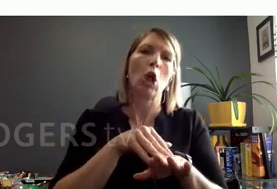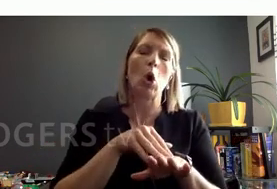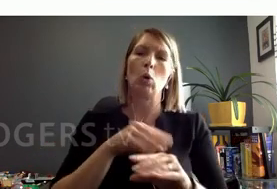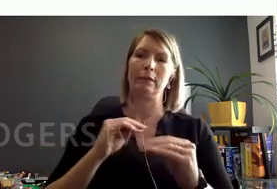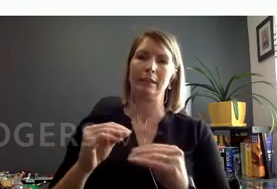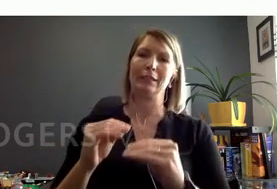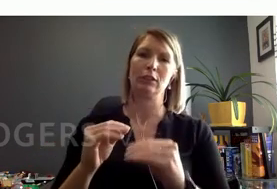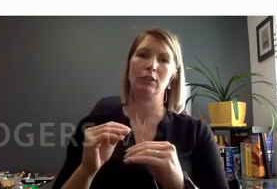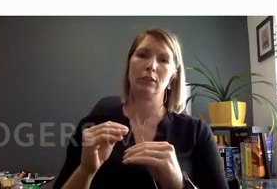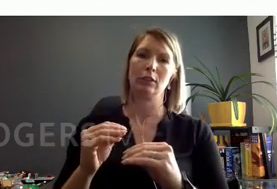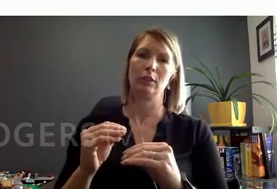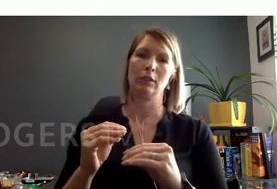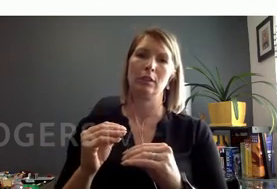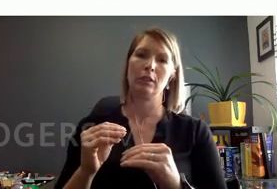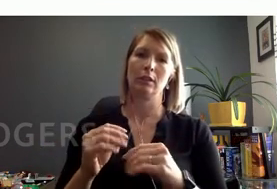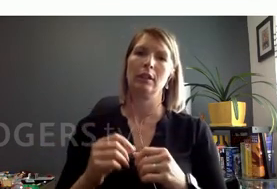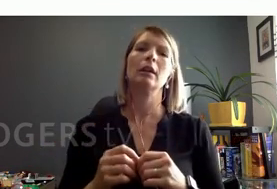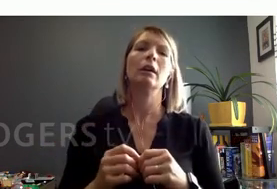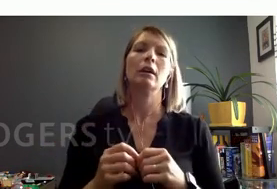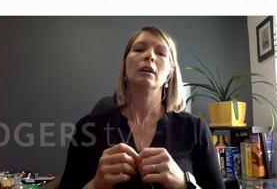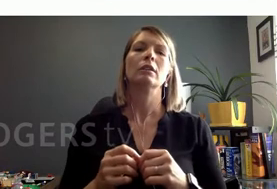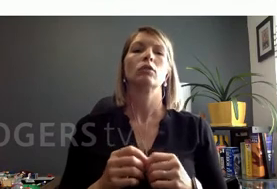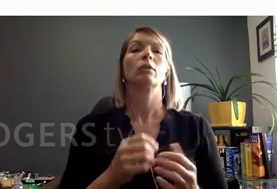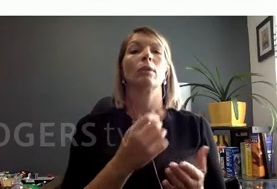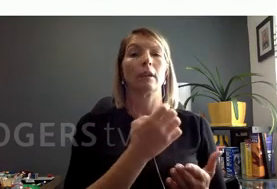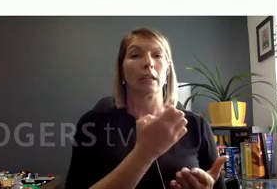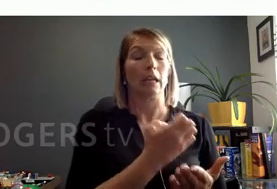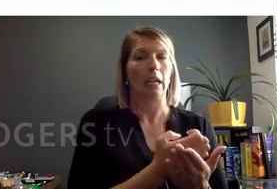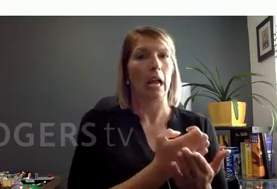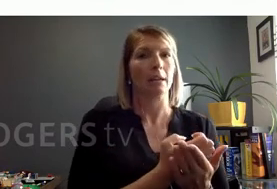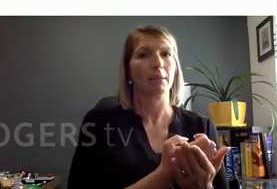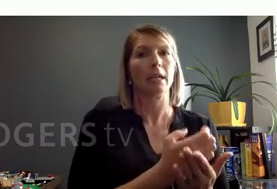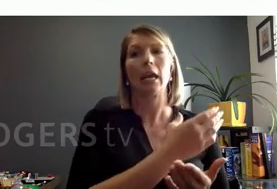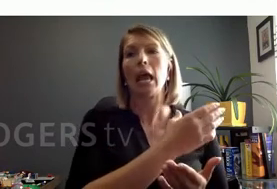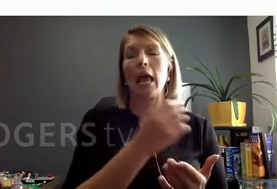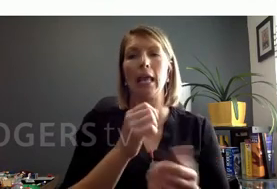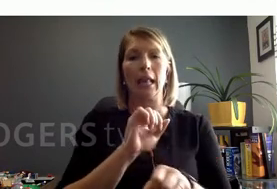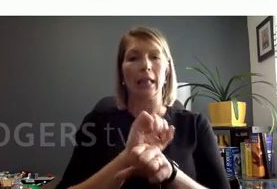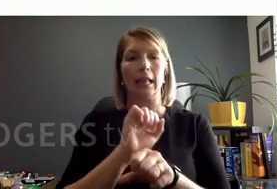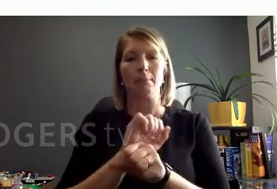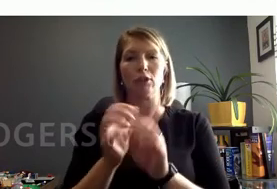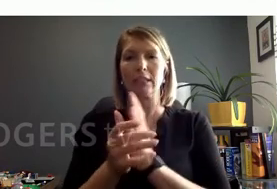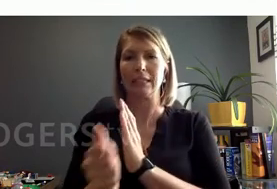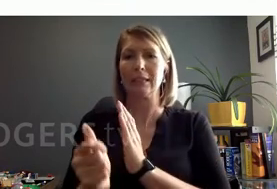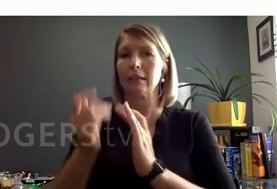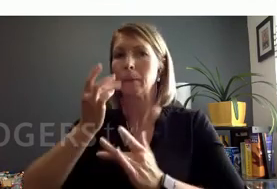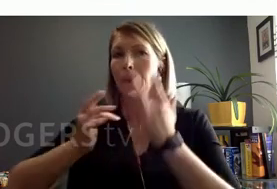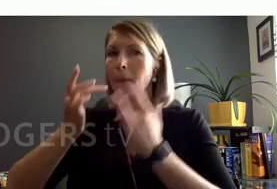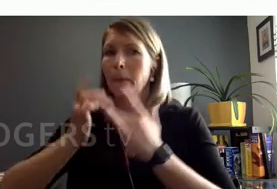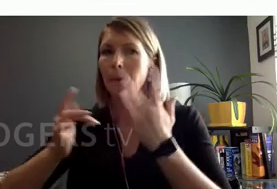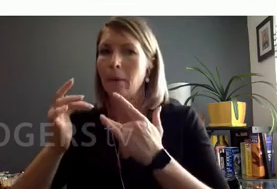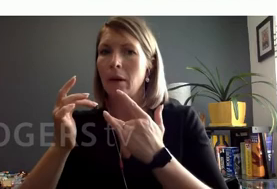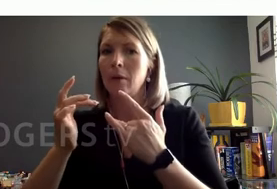the economy as well, by filling labor skill shortages. Based on the recent